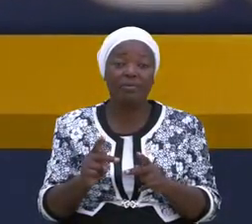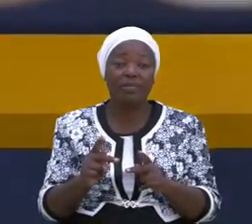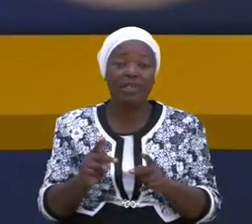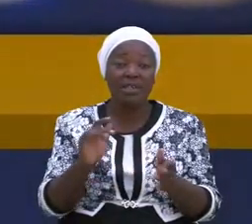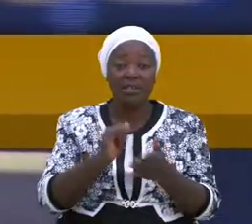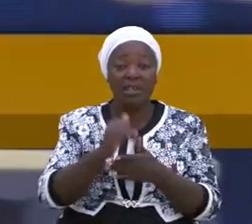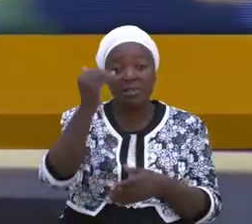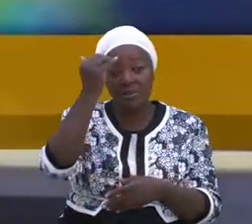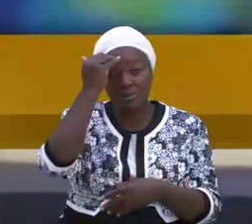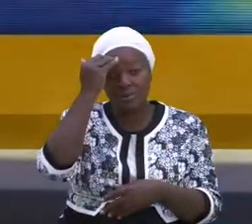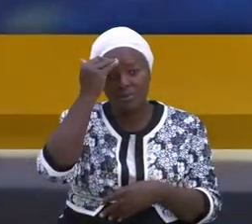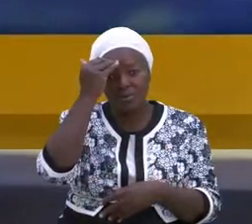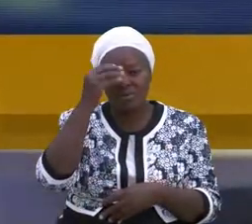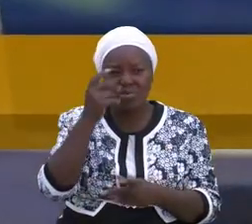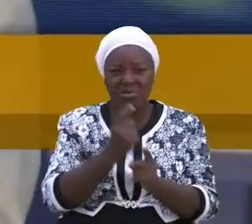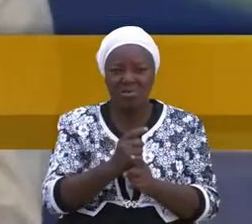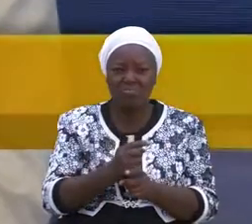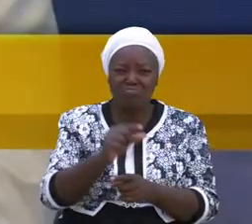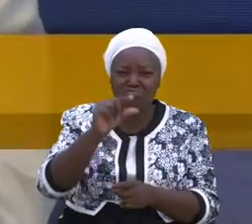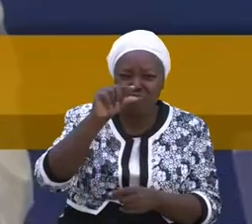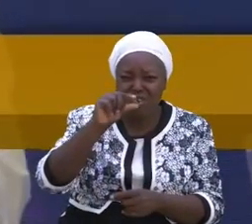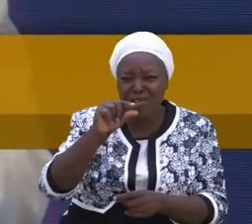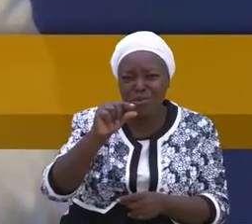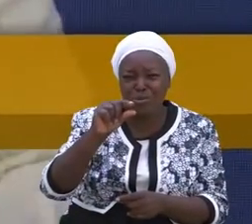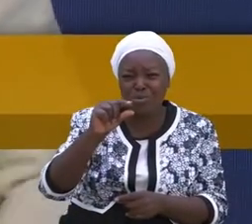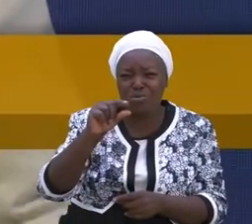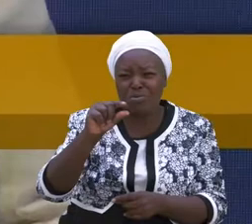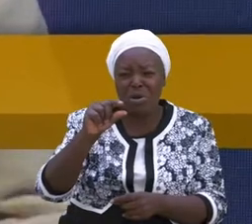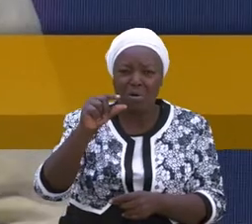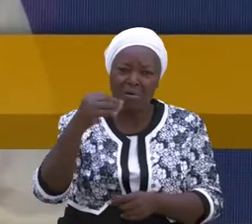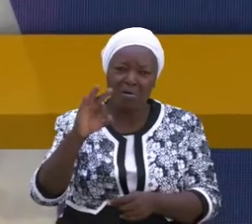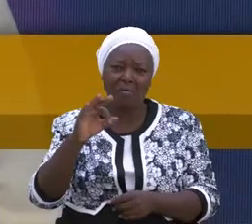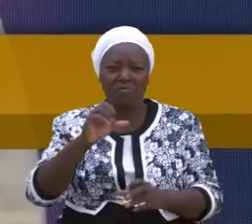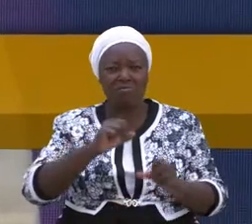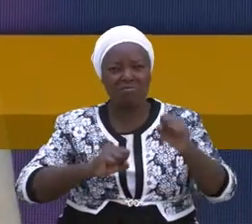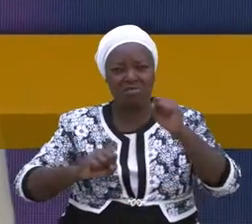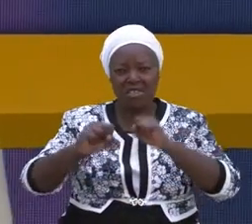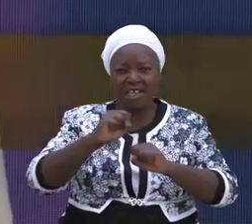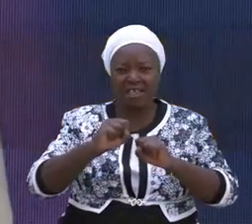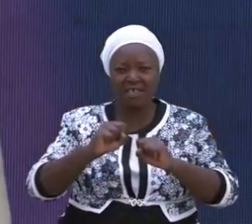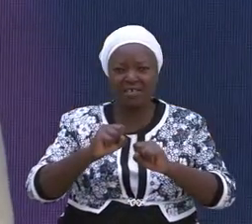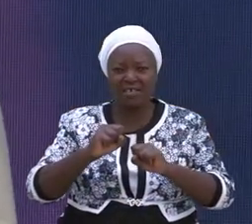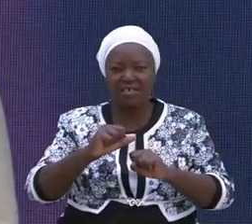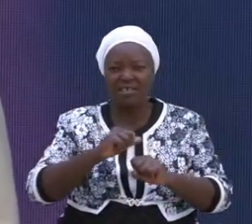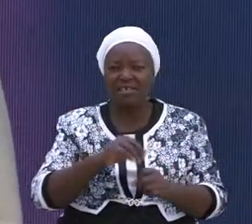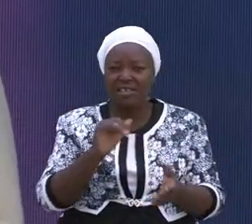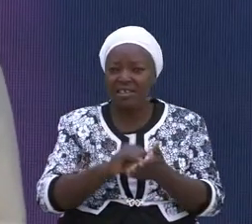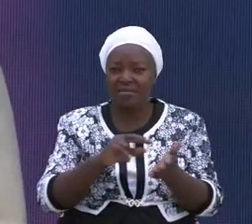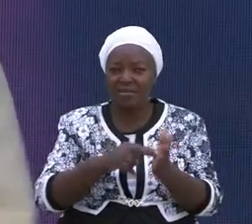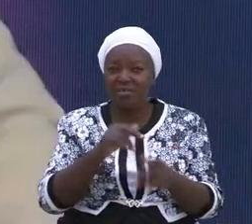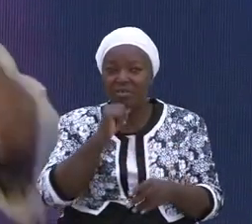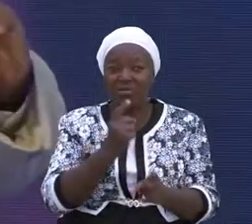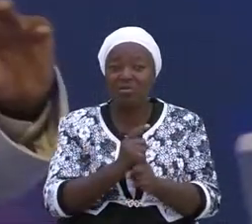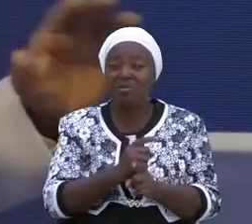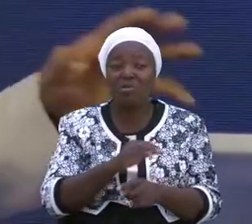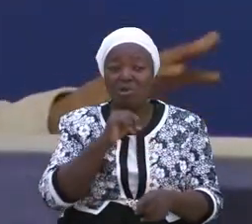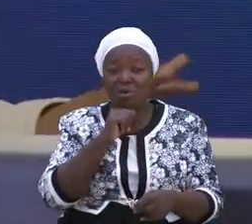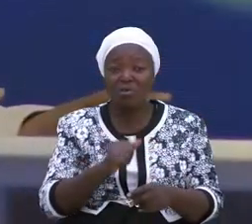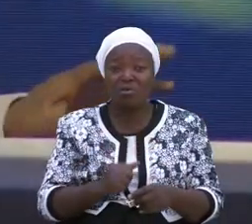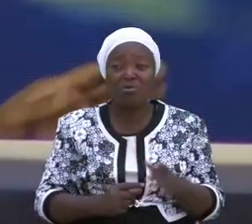a little bit of science. When I said a little bit, not up to 1%. When